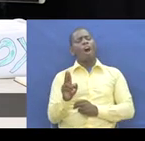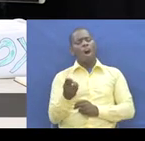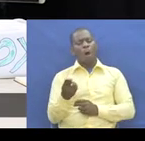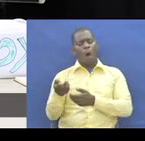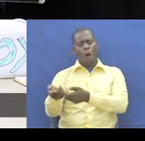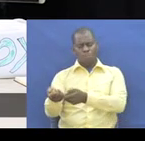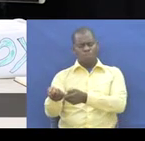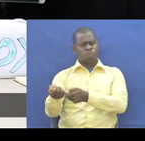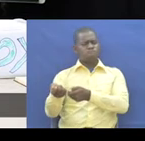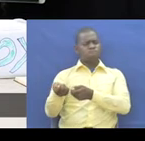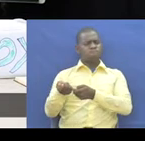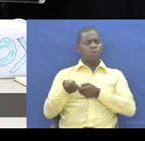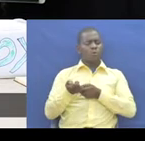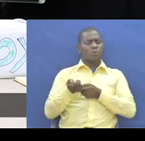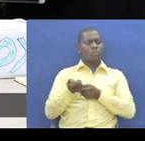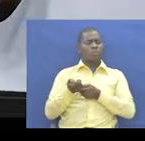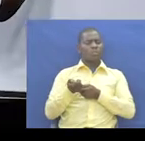as a push